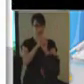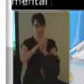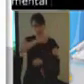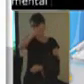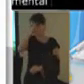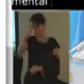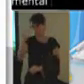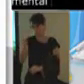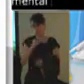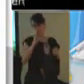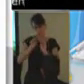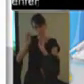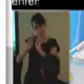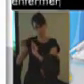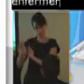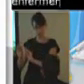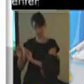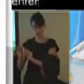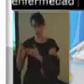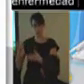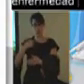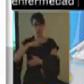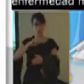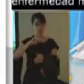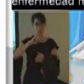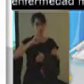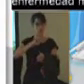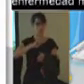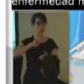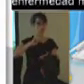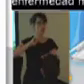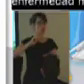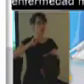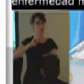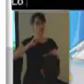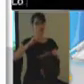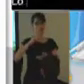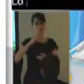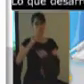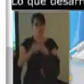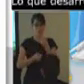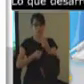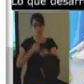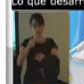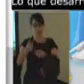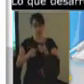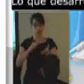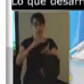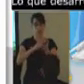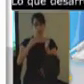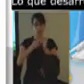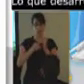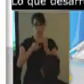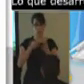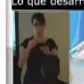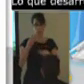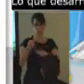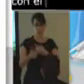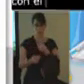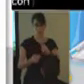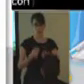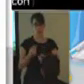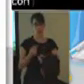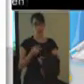in all gardening activities. So what we developed, and what was developed in parallel with